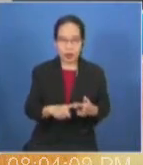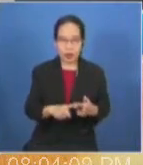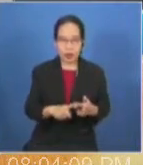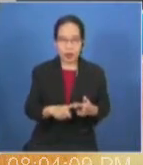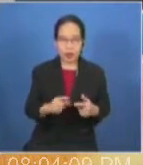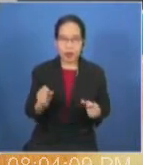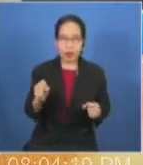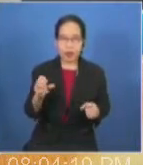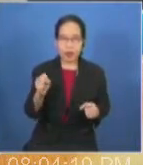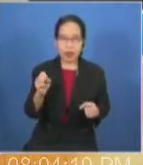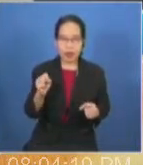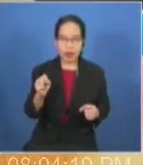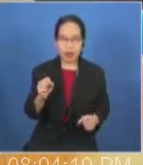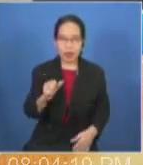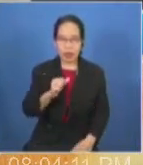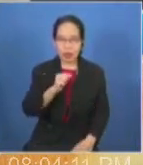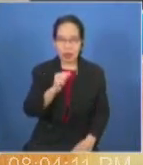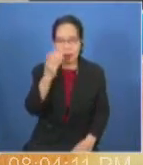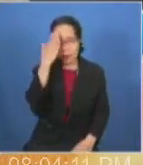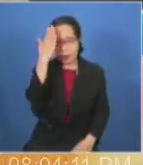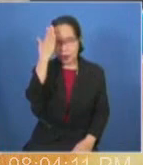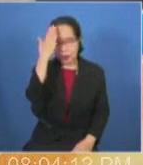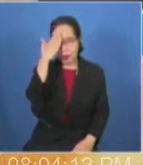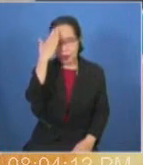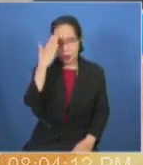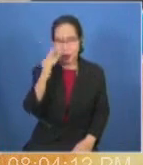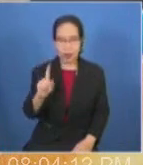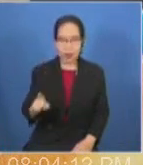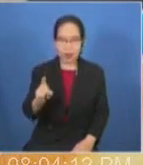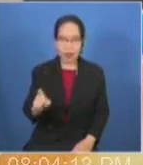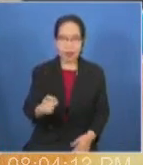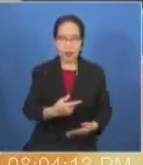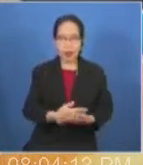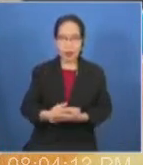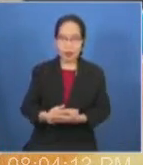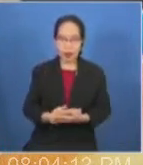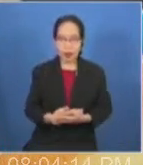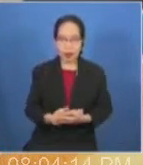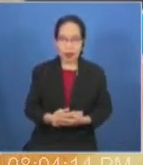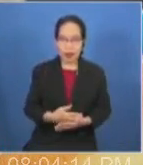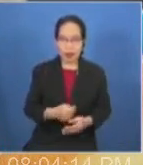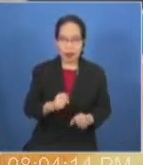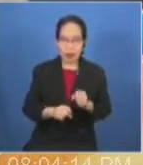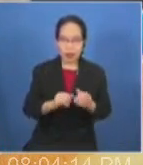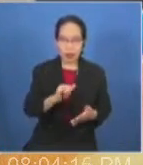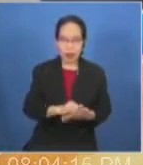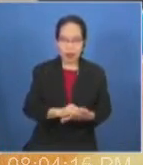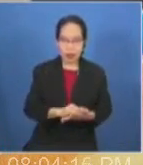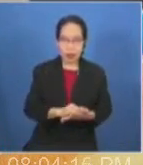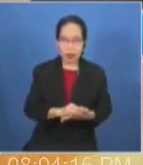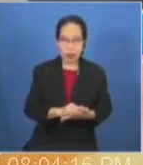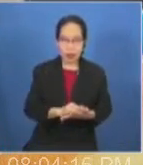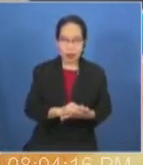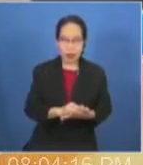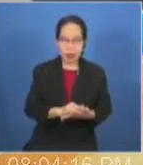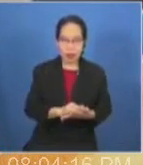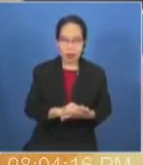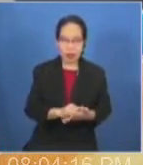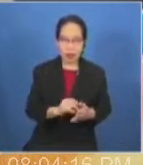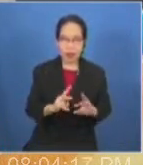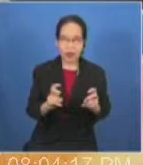help. It was only milk, so it's okay. I know that she needs, really needs it.